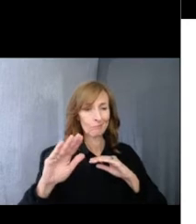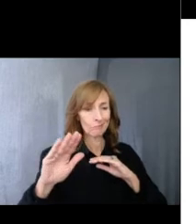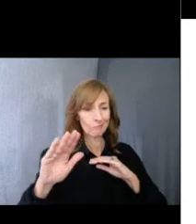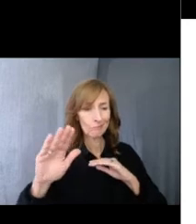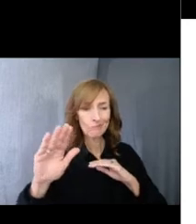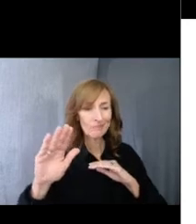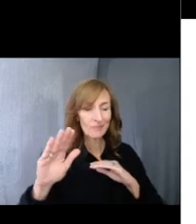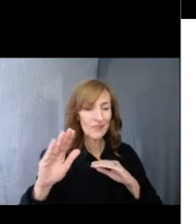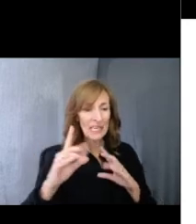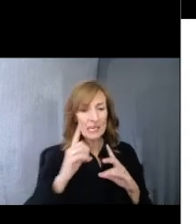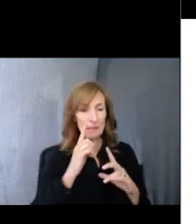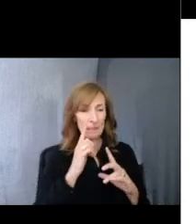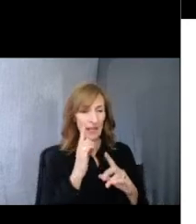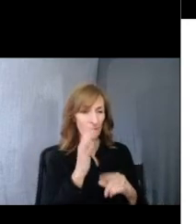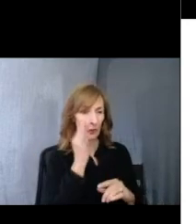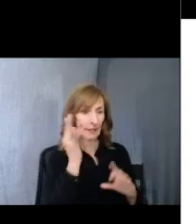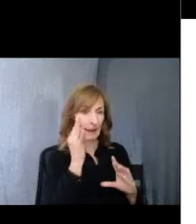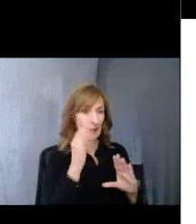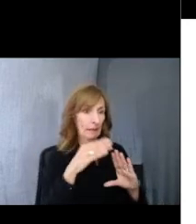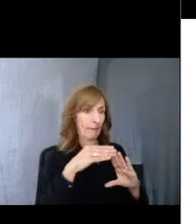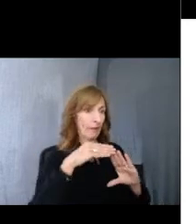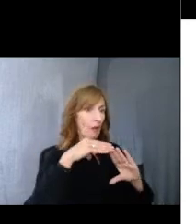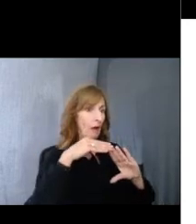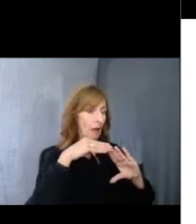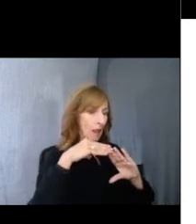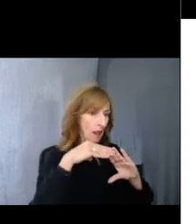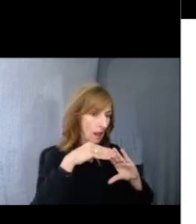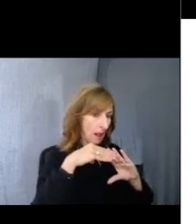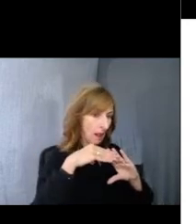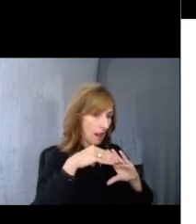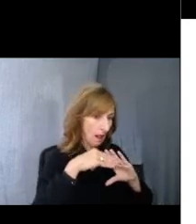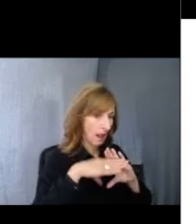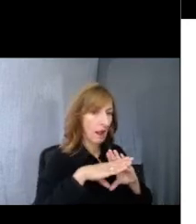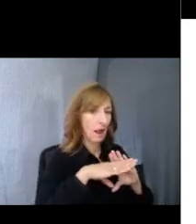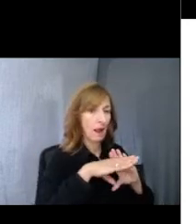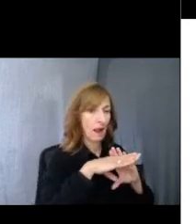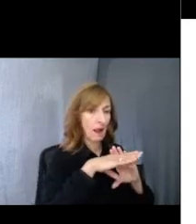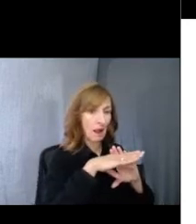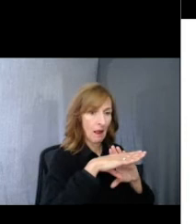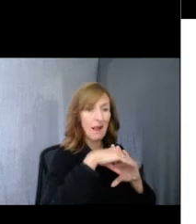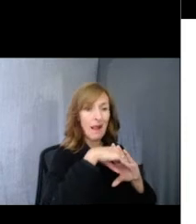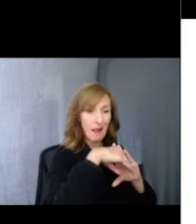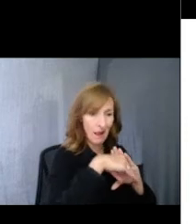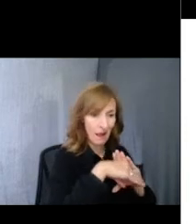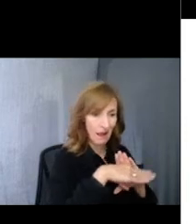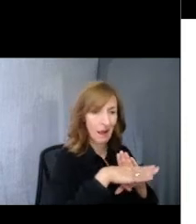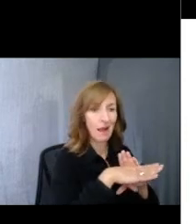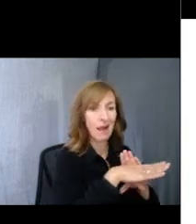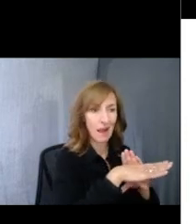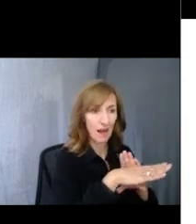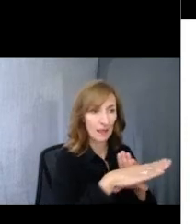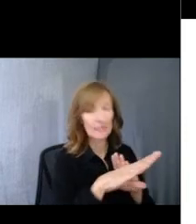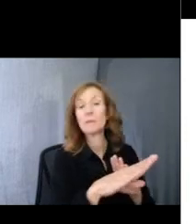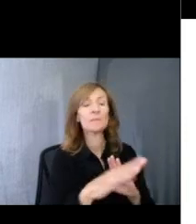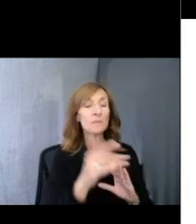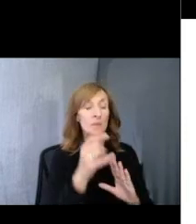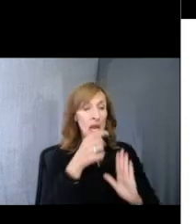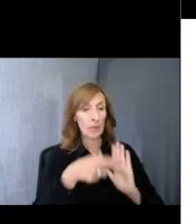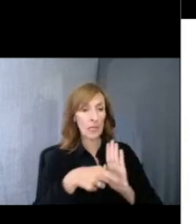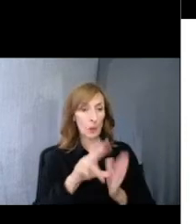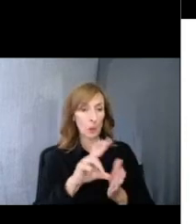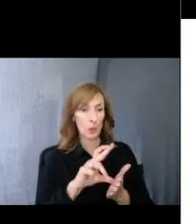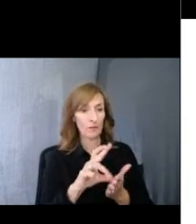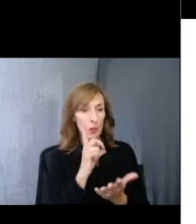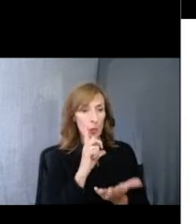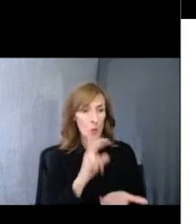bit different there. I want to review the anatomy of the urinary tract, and not again